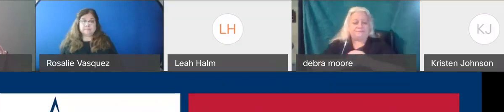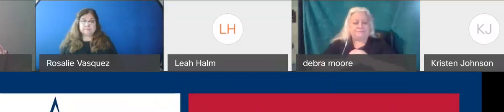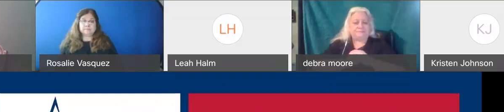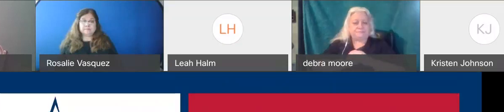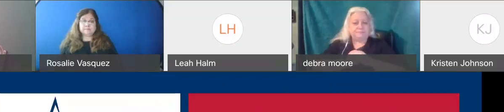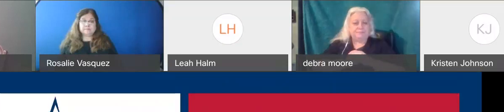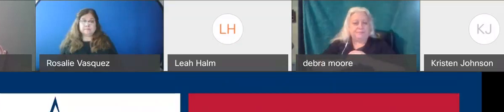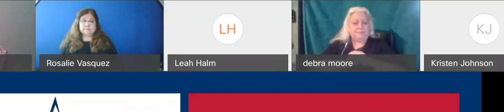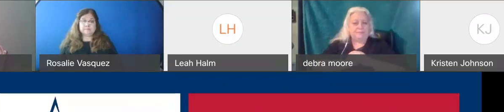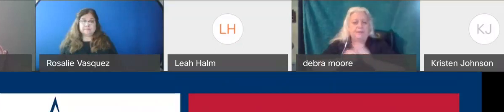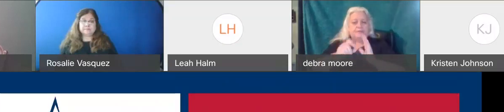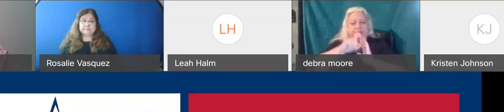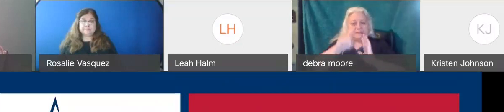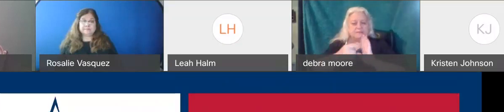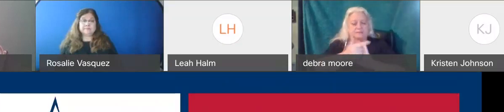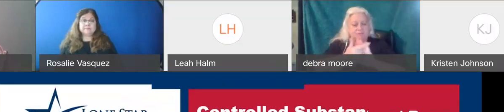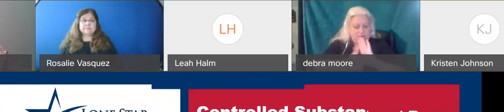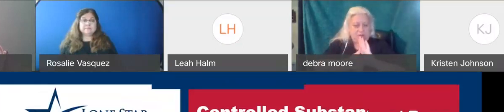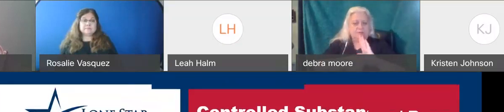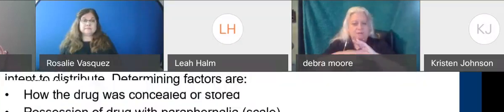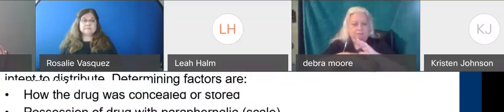the Texas law based on that.